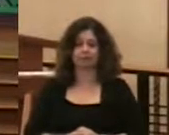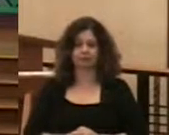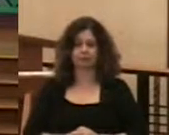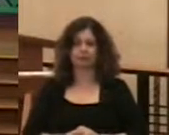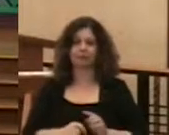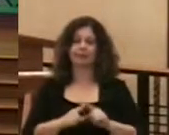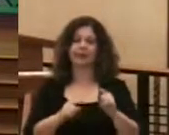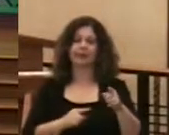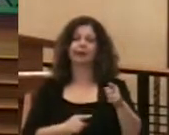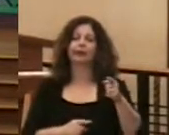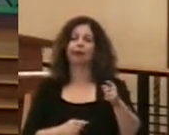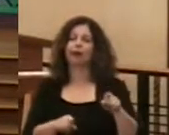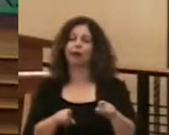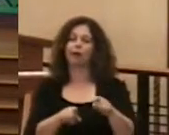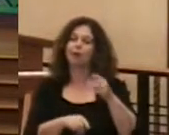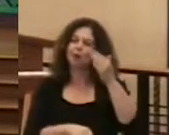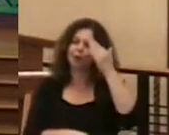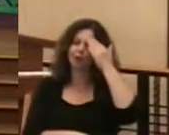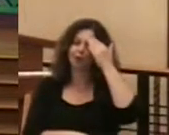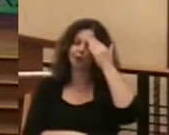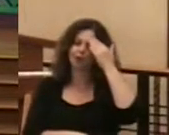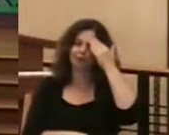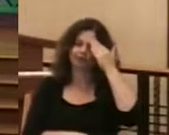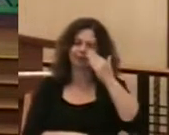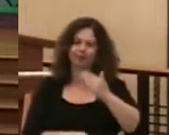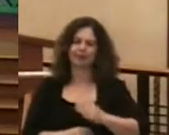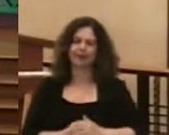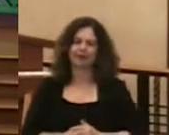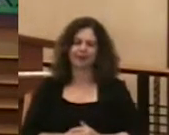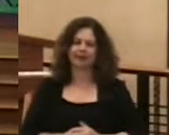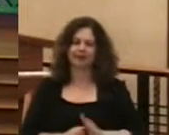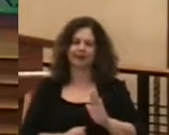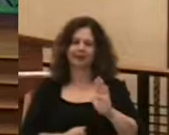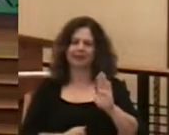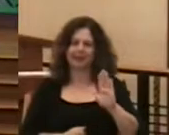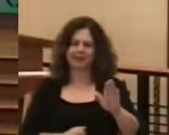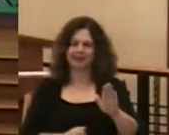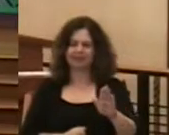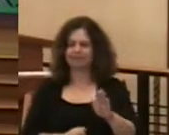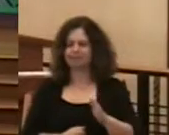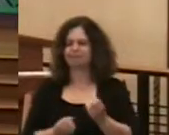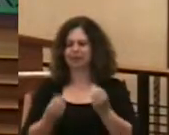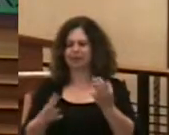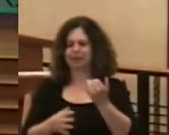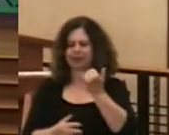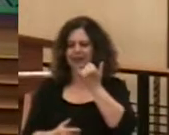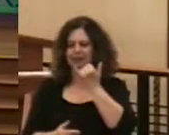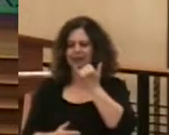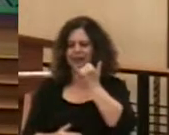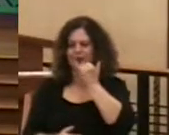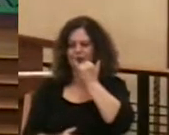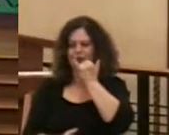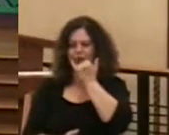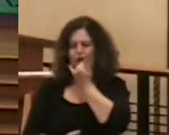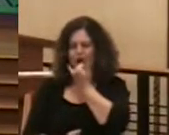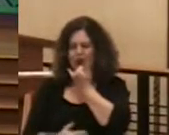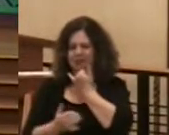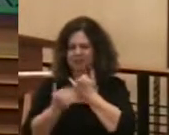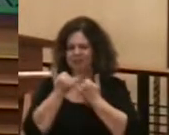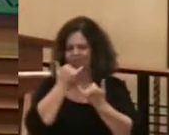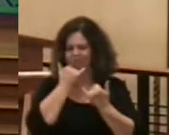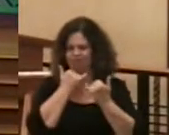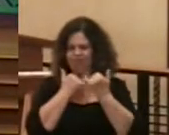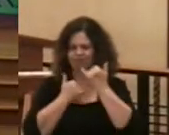But he also knew of his great flaws. Our